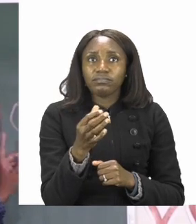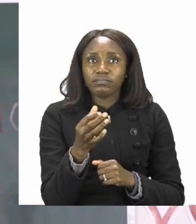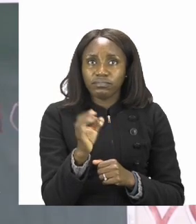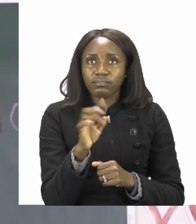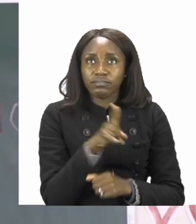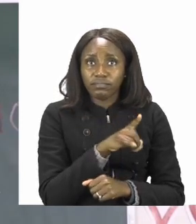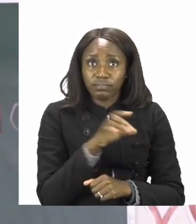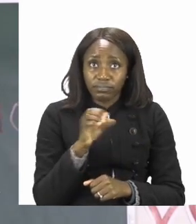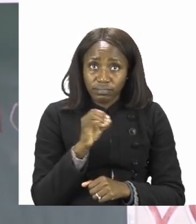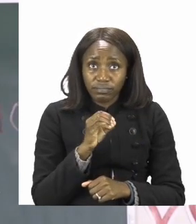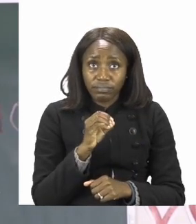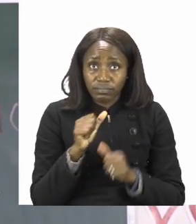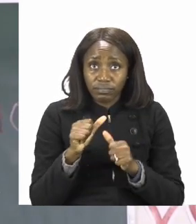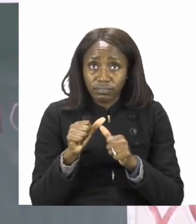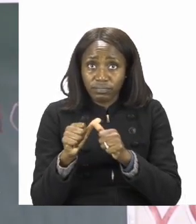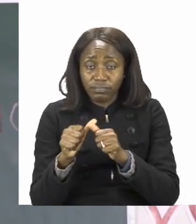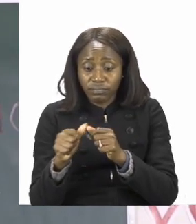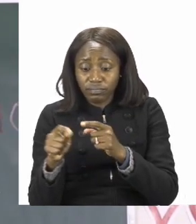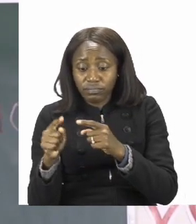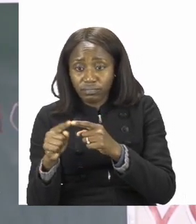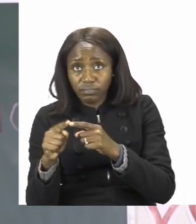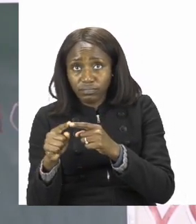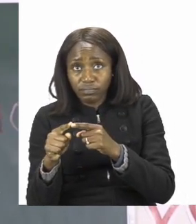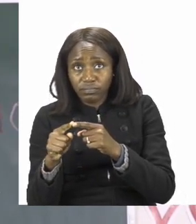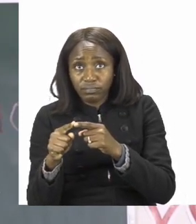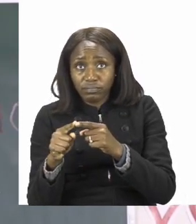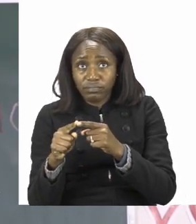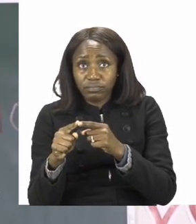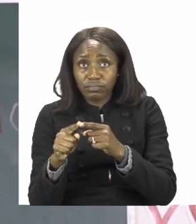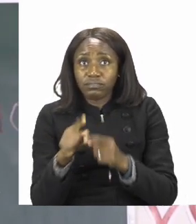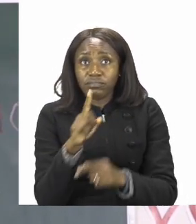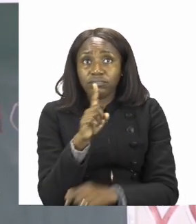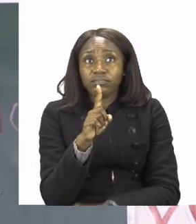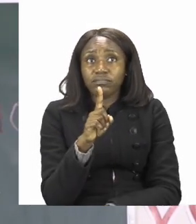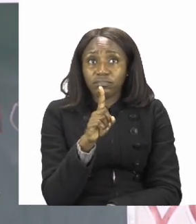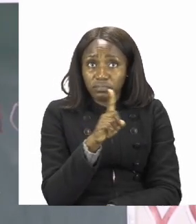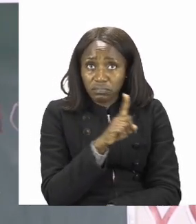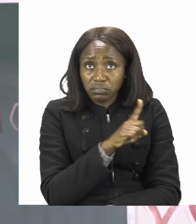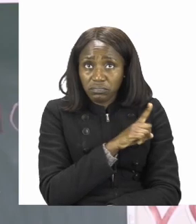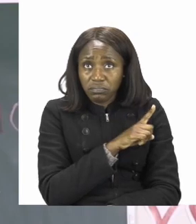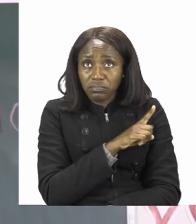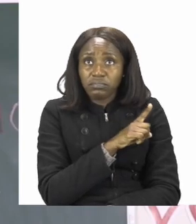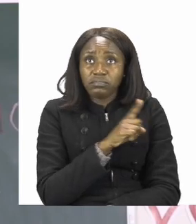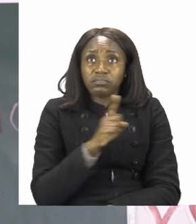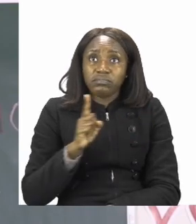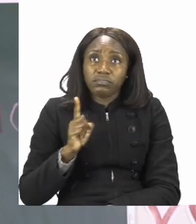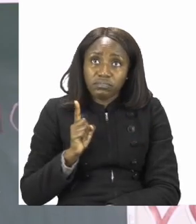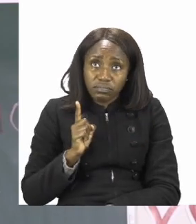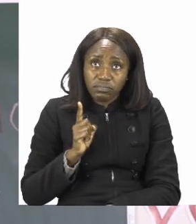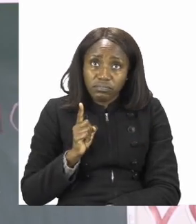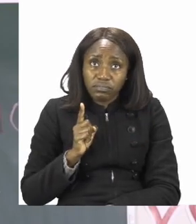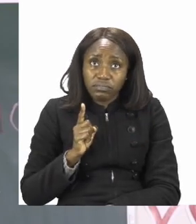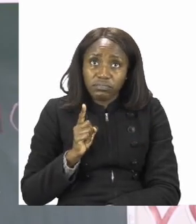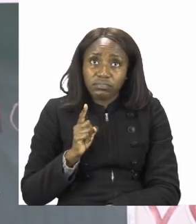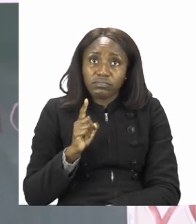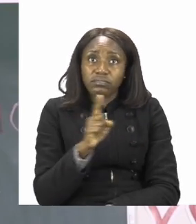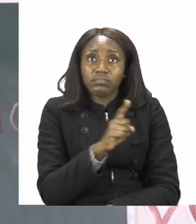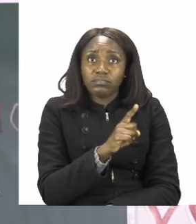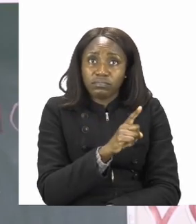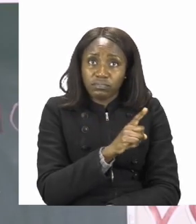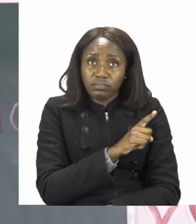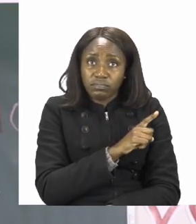10. So we are counting on from 10 so we can find the answer when we have 3 sets.